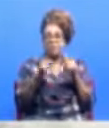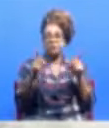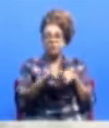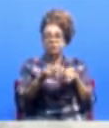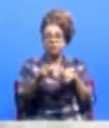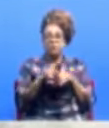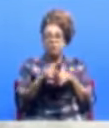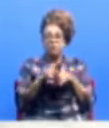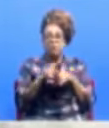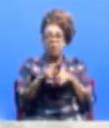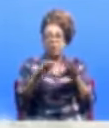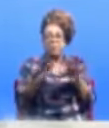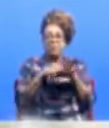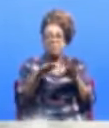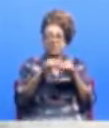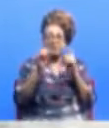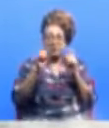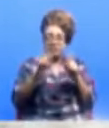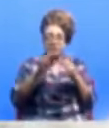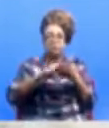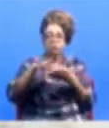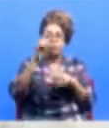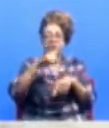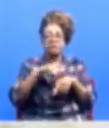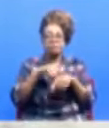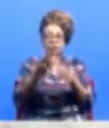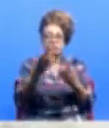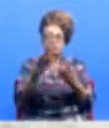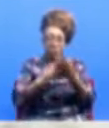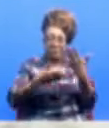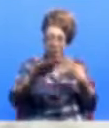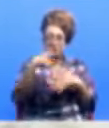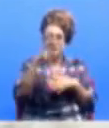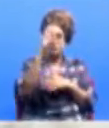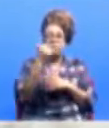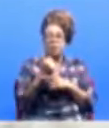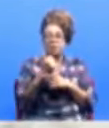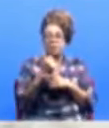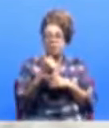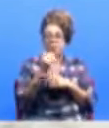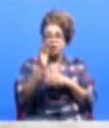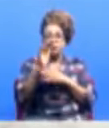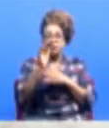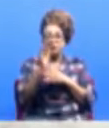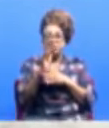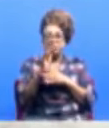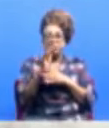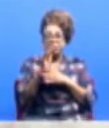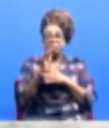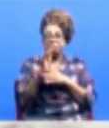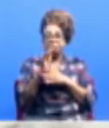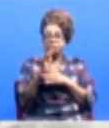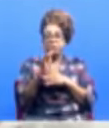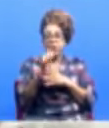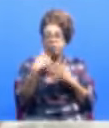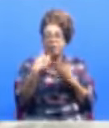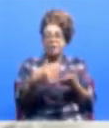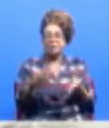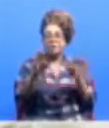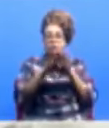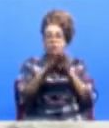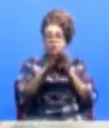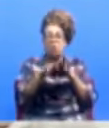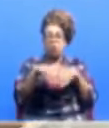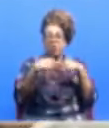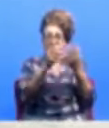also had members needed more time to interrogate, and that is why the reason why they requested that we adjourn, so that